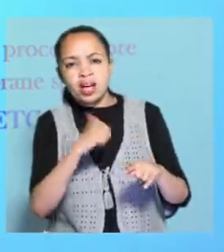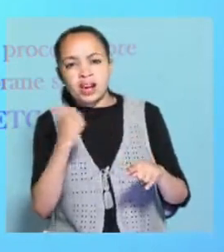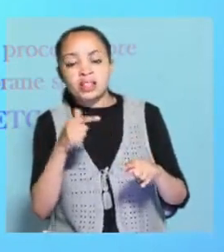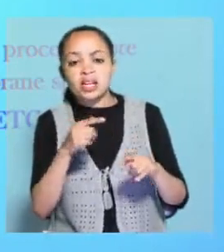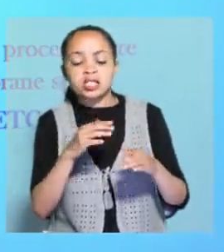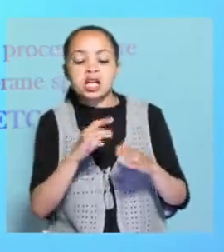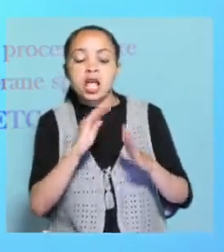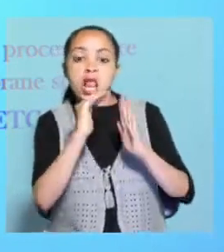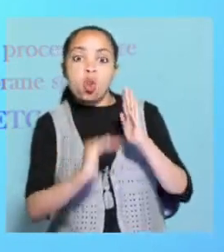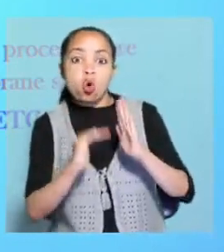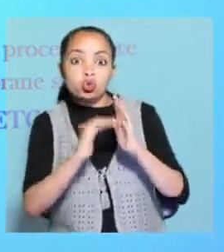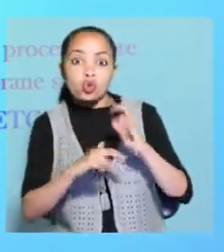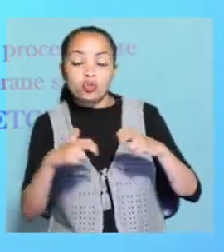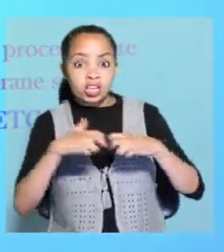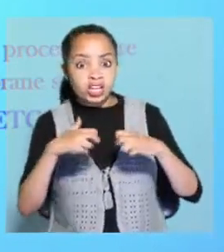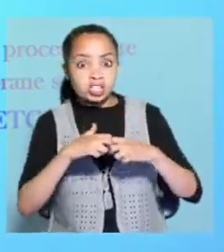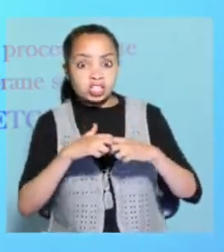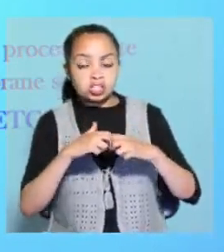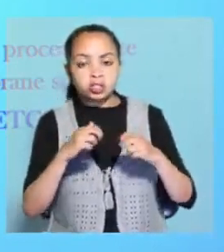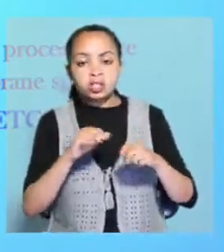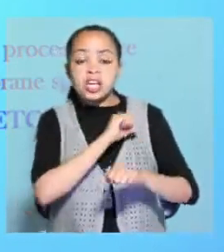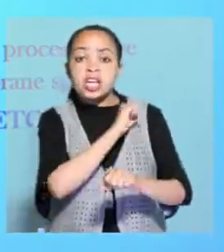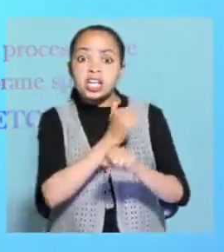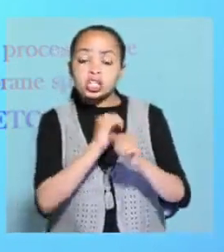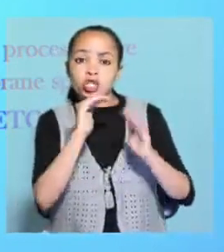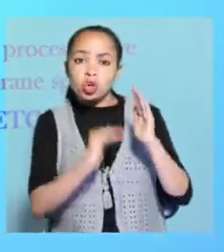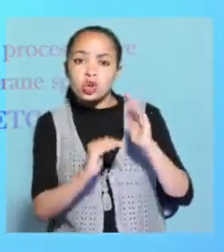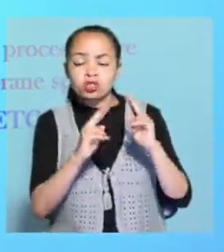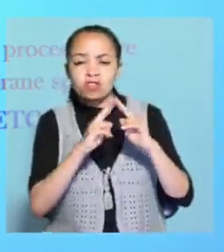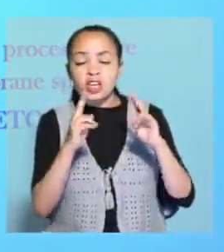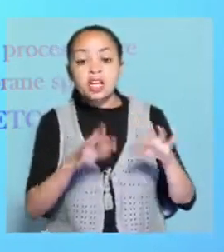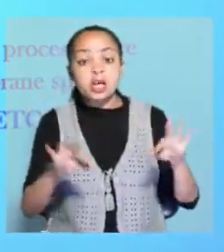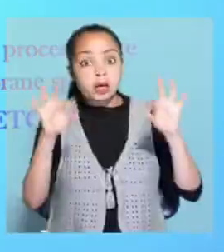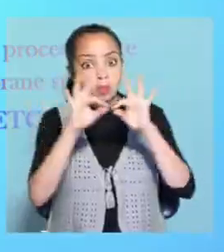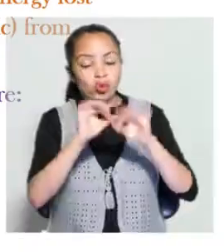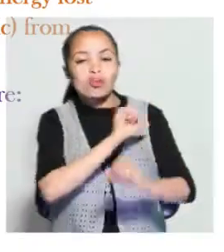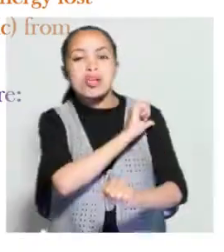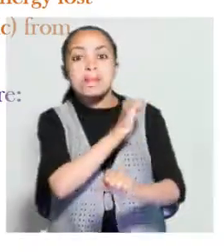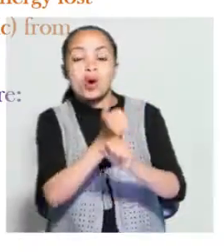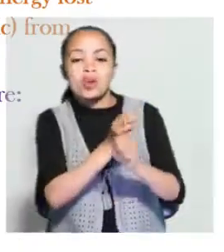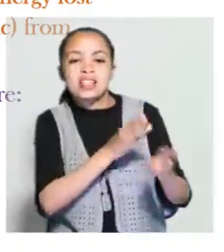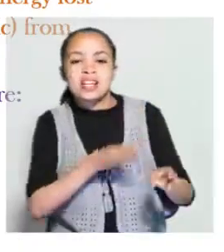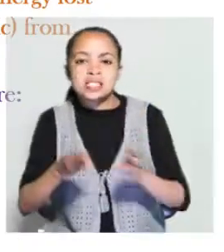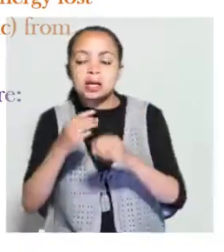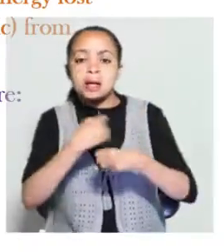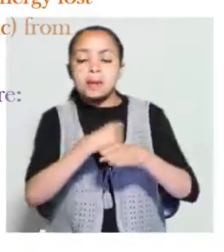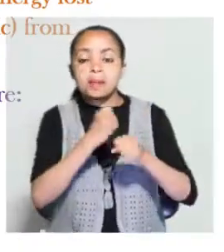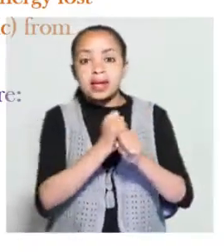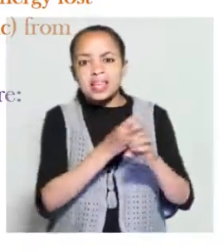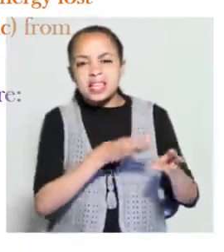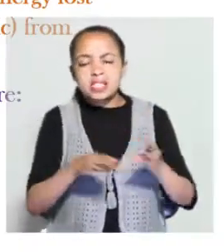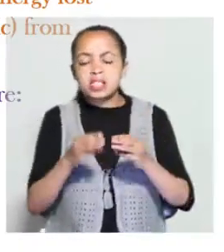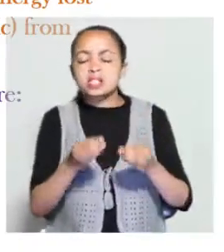there is a loss of energy. Energy loss is very important in powering the system, making them to become